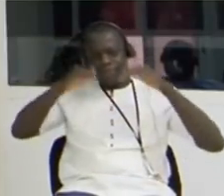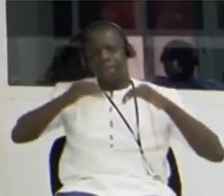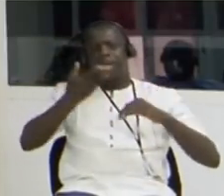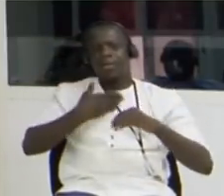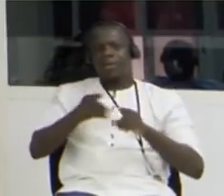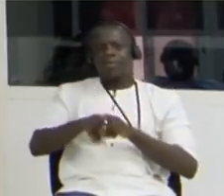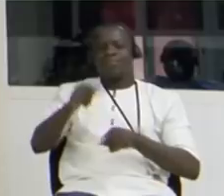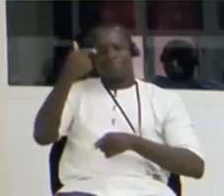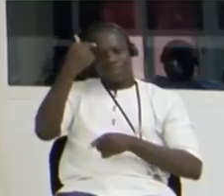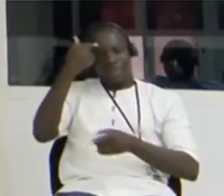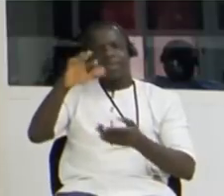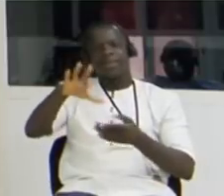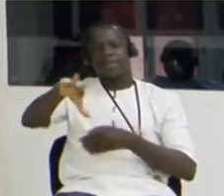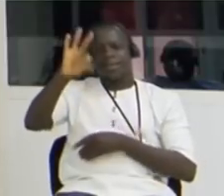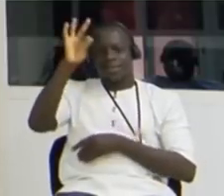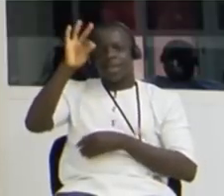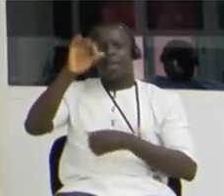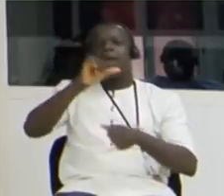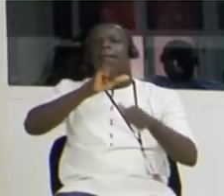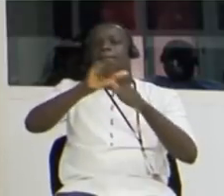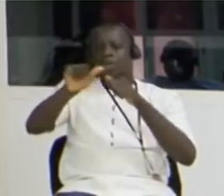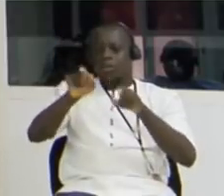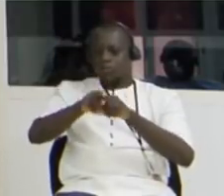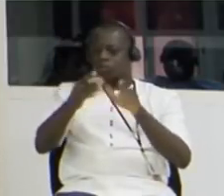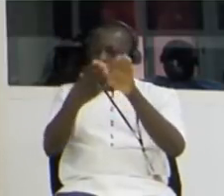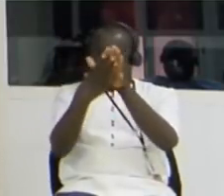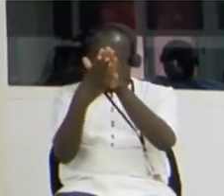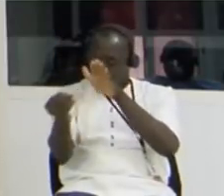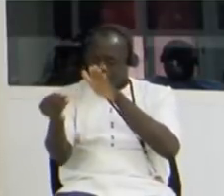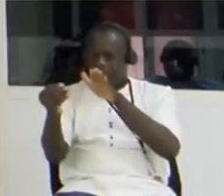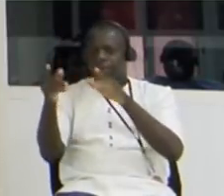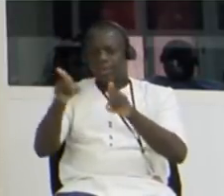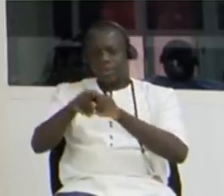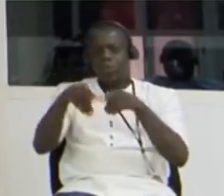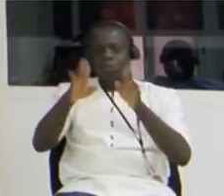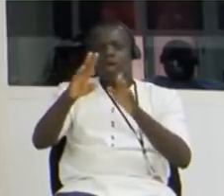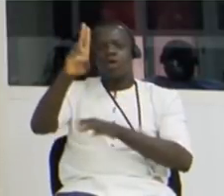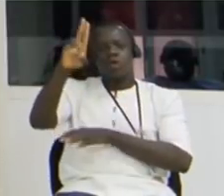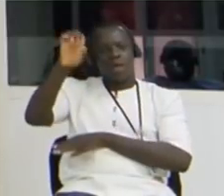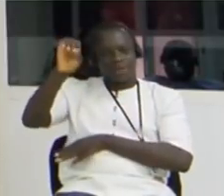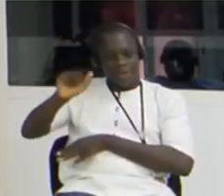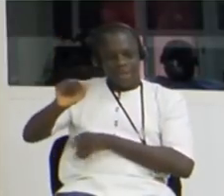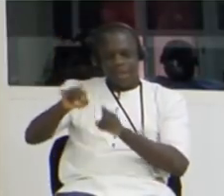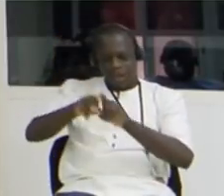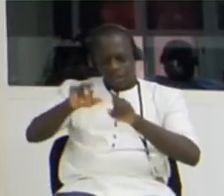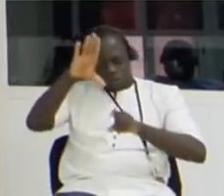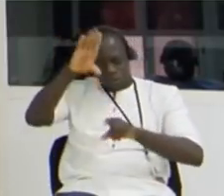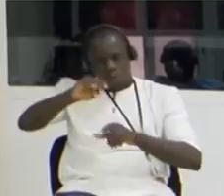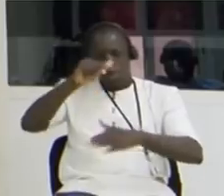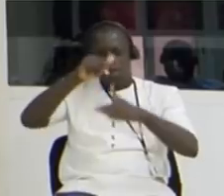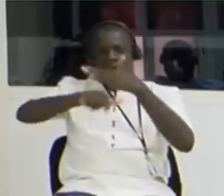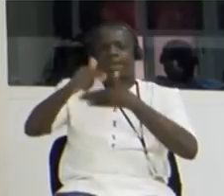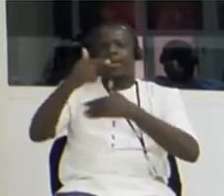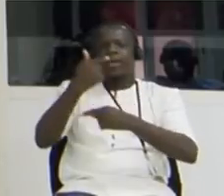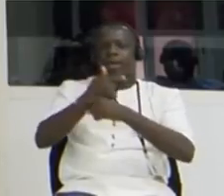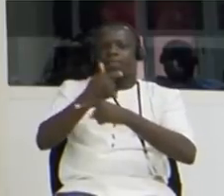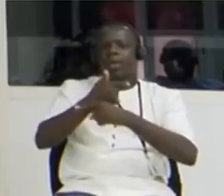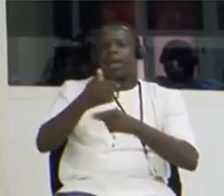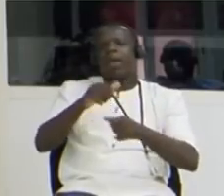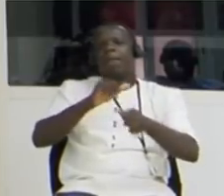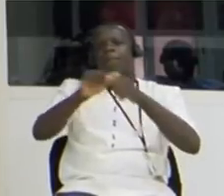that decided that we can replicate this in the Gambia, and instead of calling